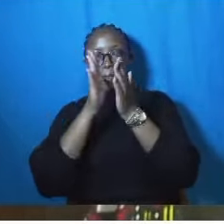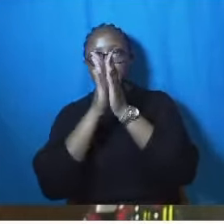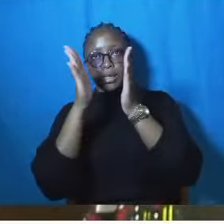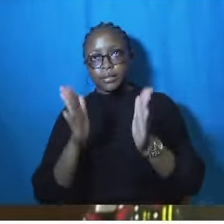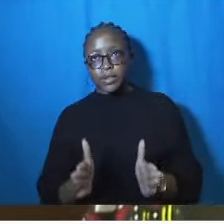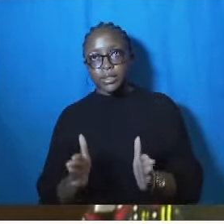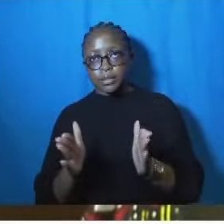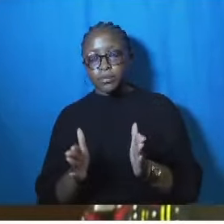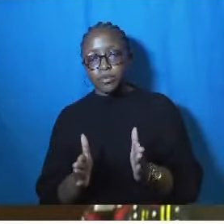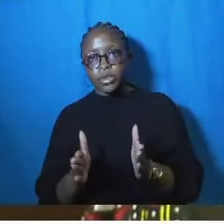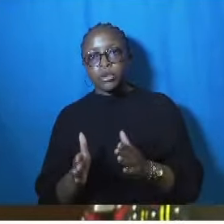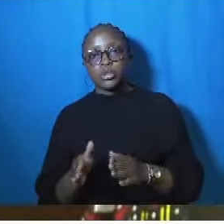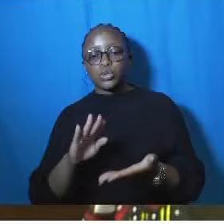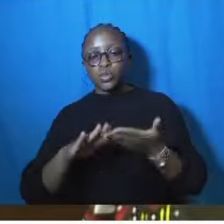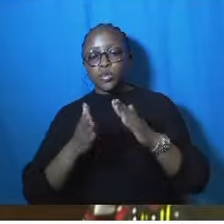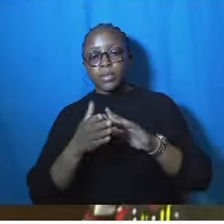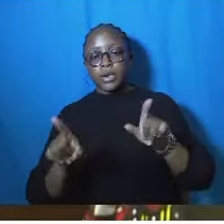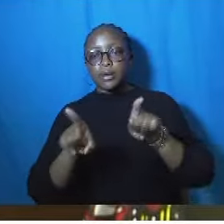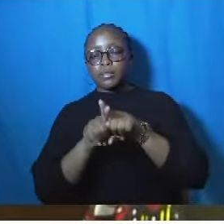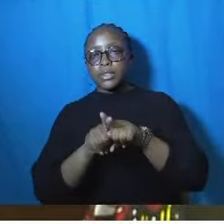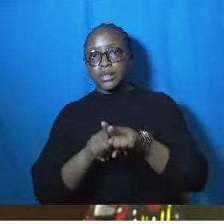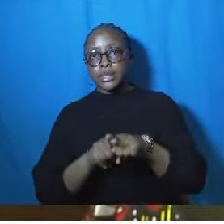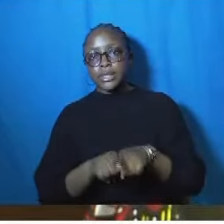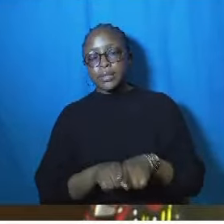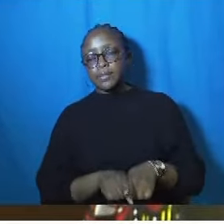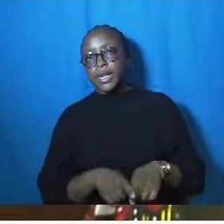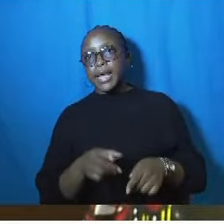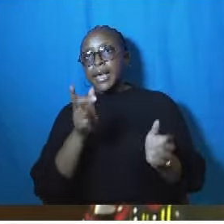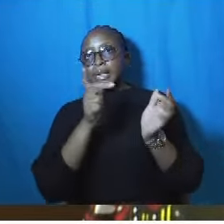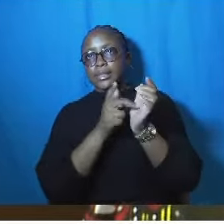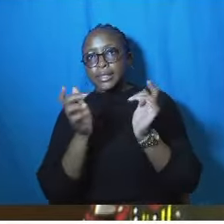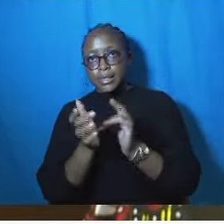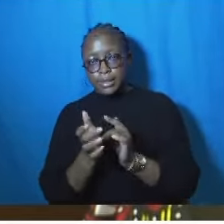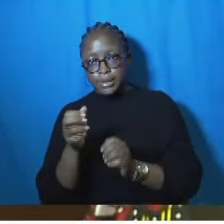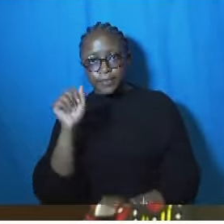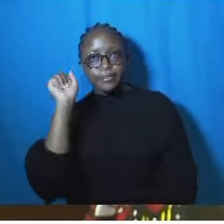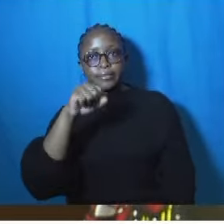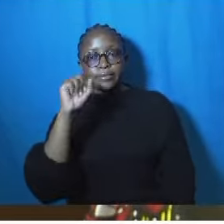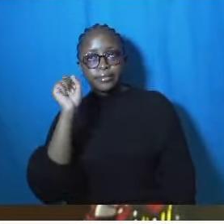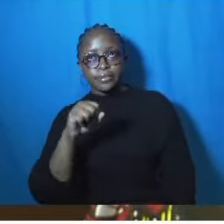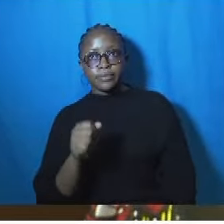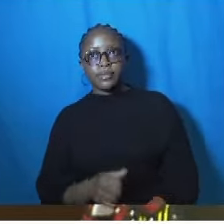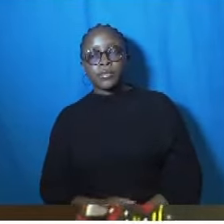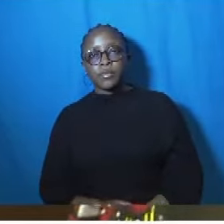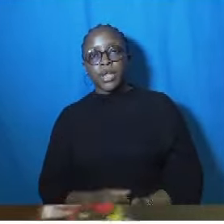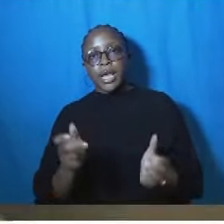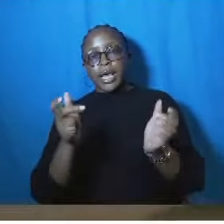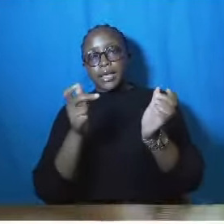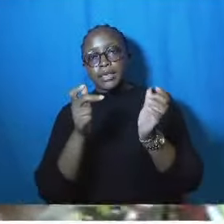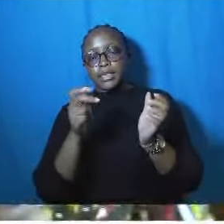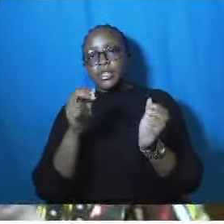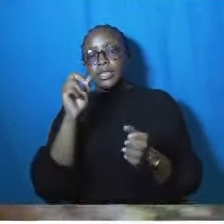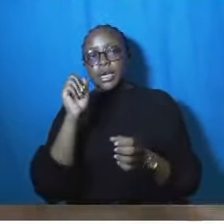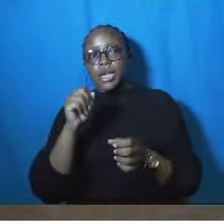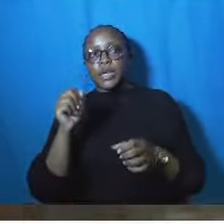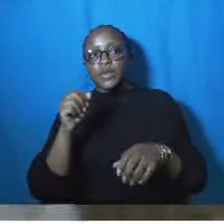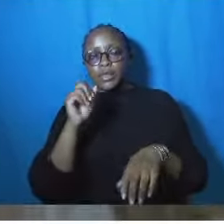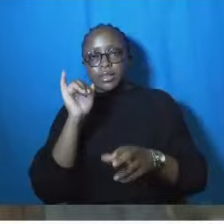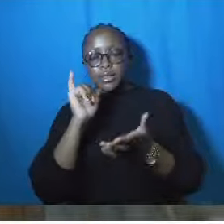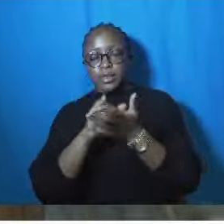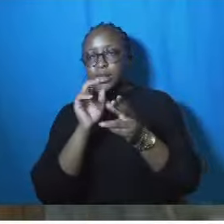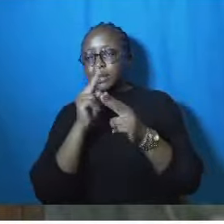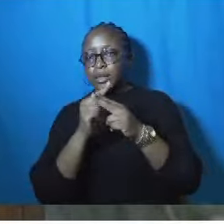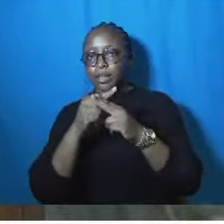likeness of Jesus? Yes, he does what the church calls sanctification, where he